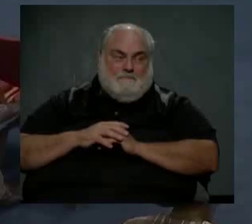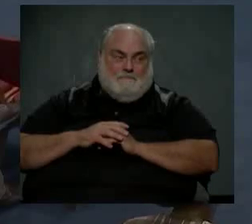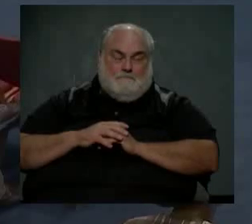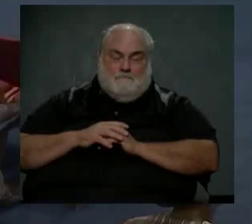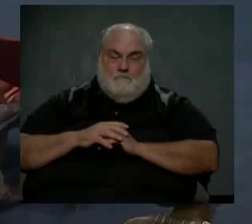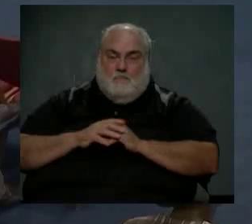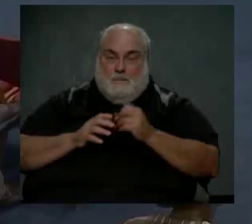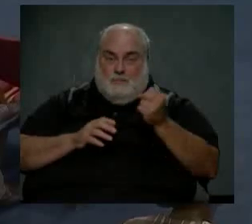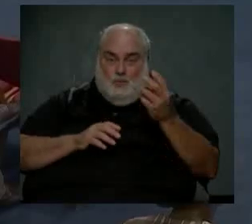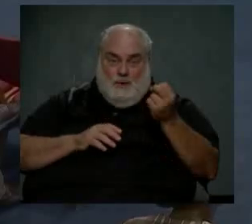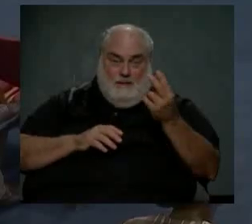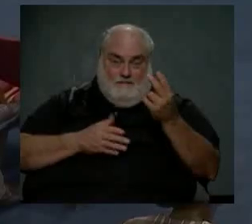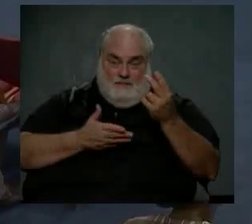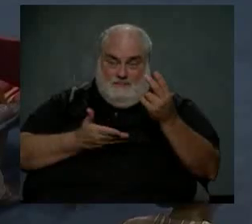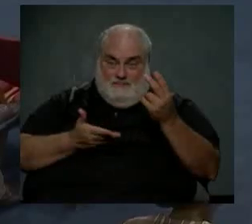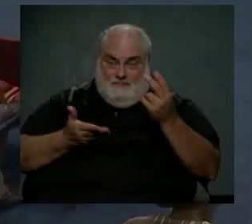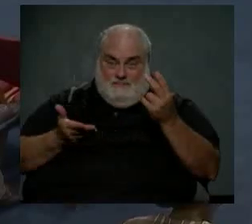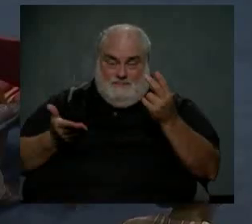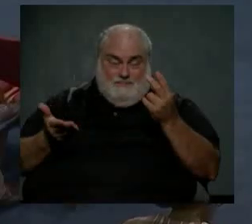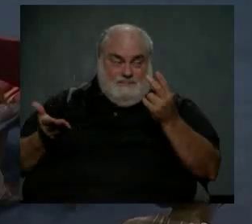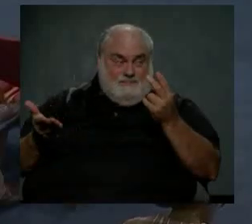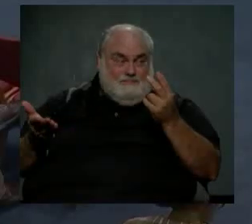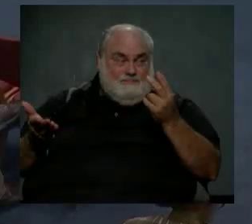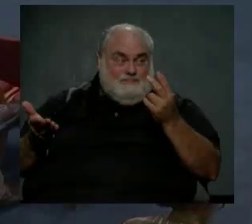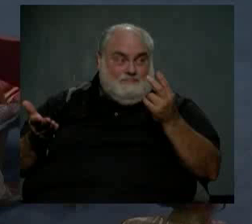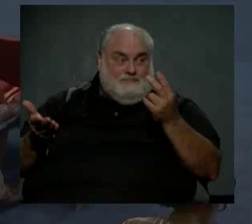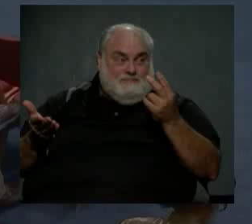Item 12, any questions?